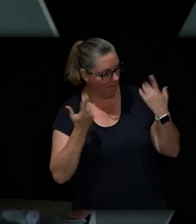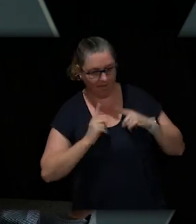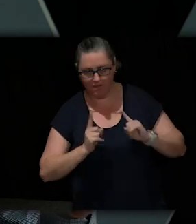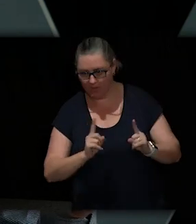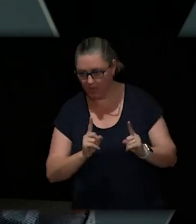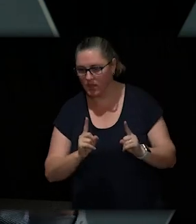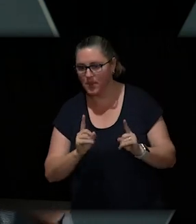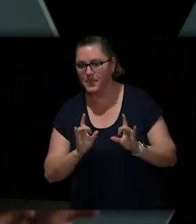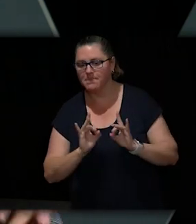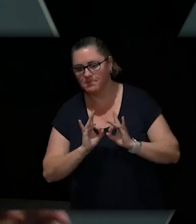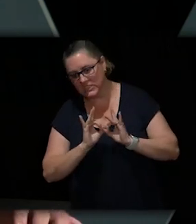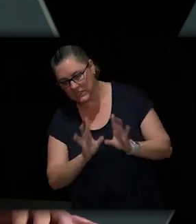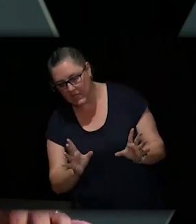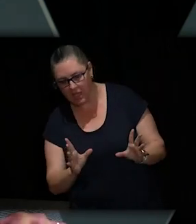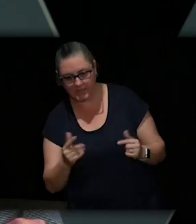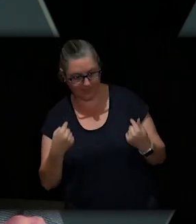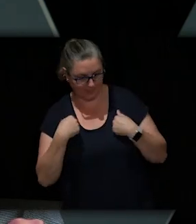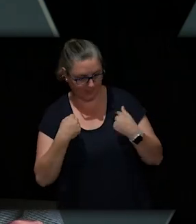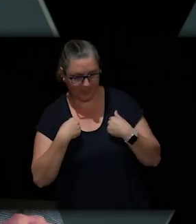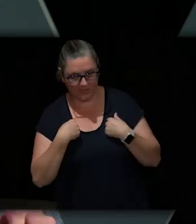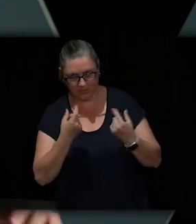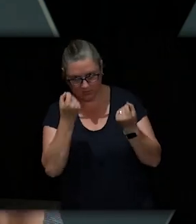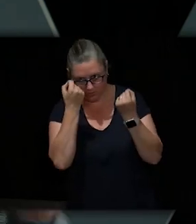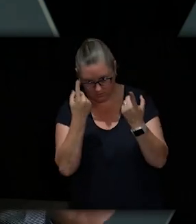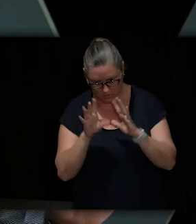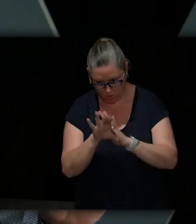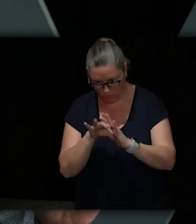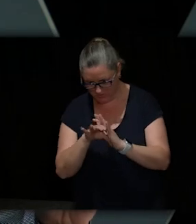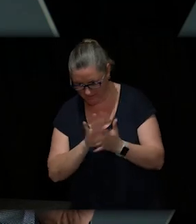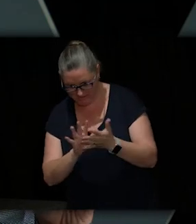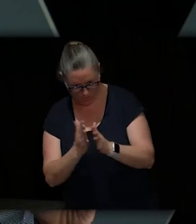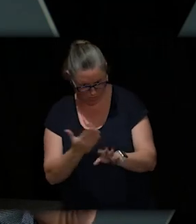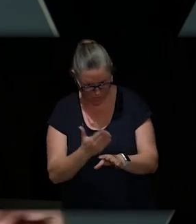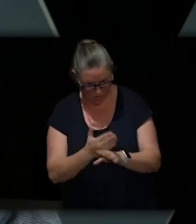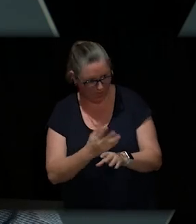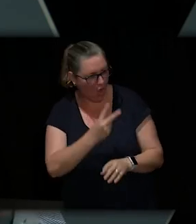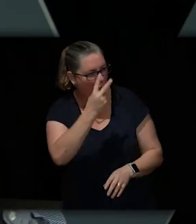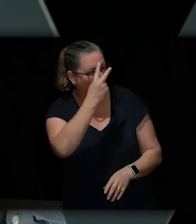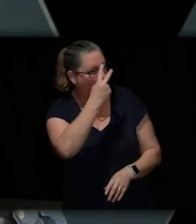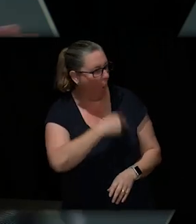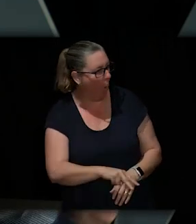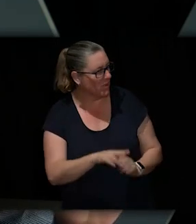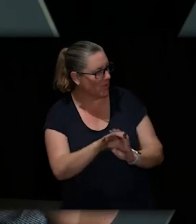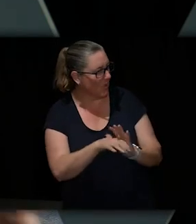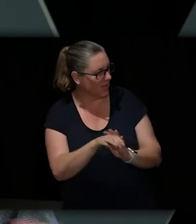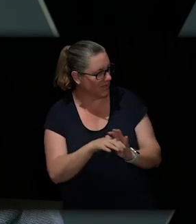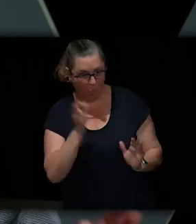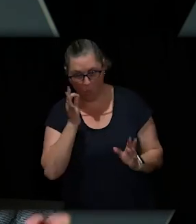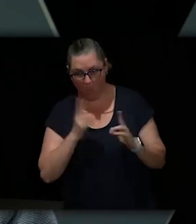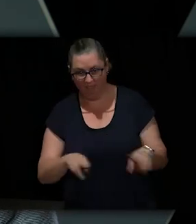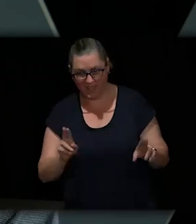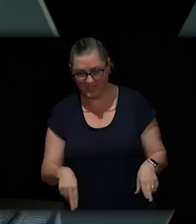started off with me not understanding how to work my computer, because we had very old, outdated computers. The White House was very outdated. That's a whole